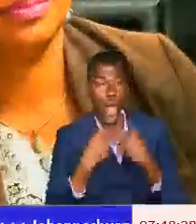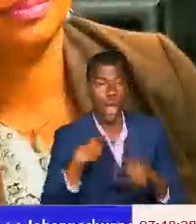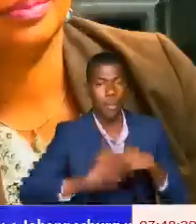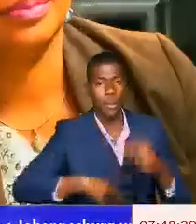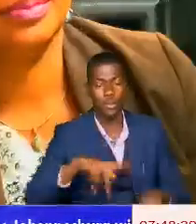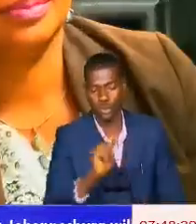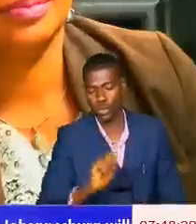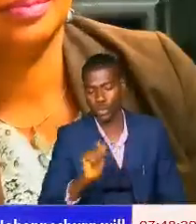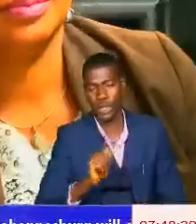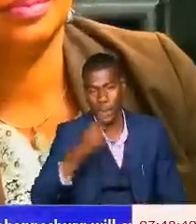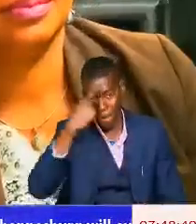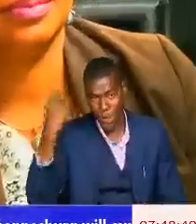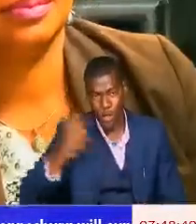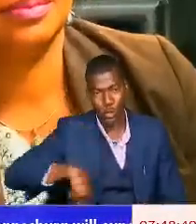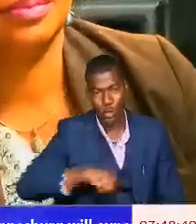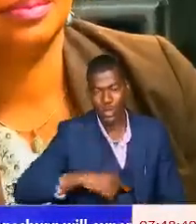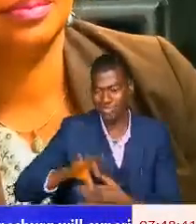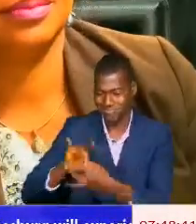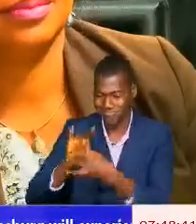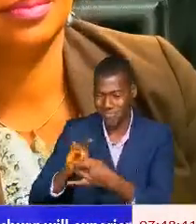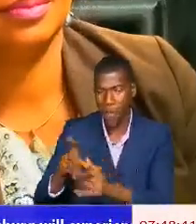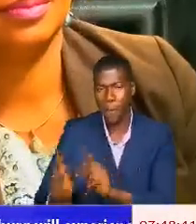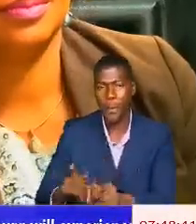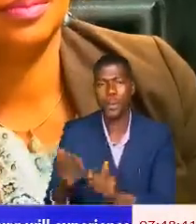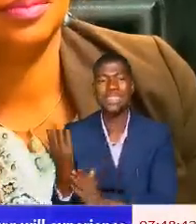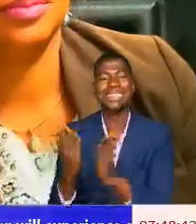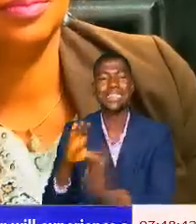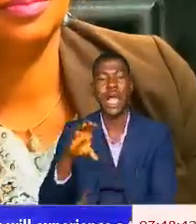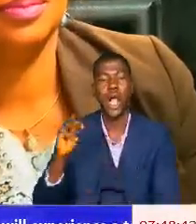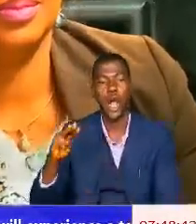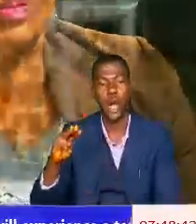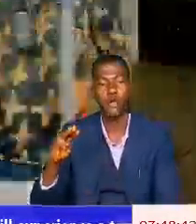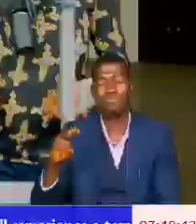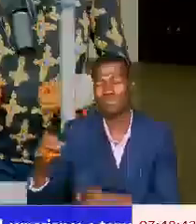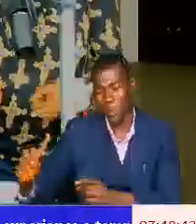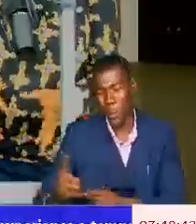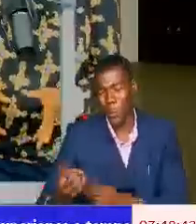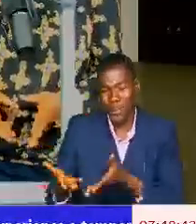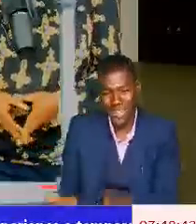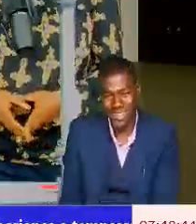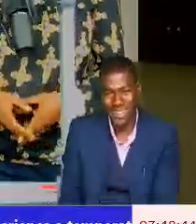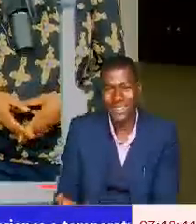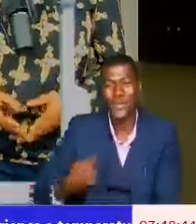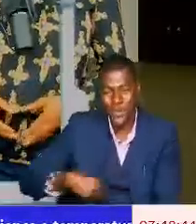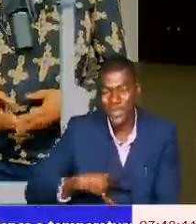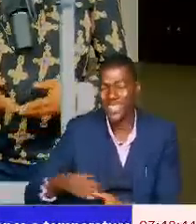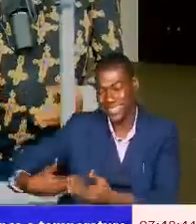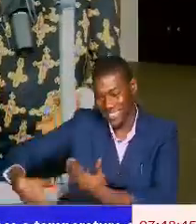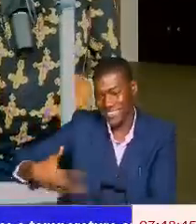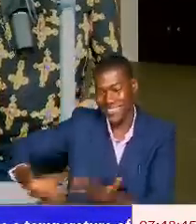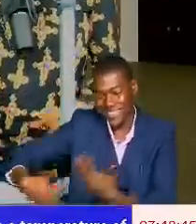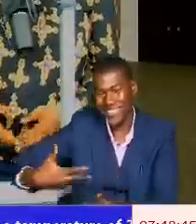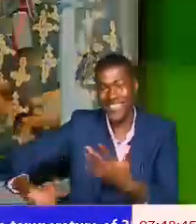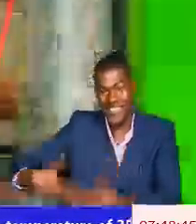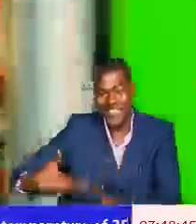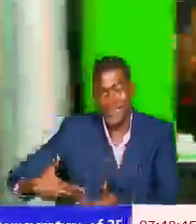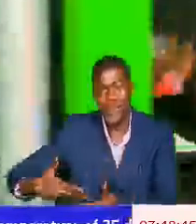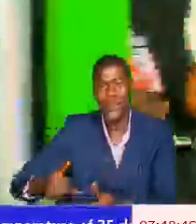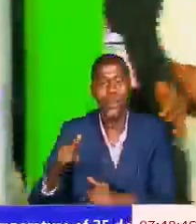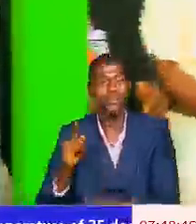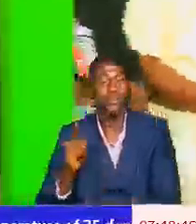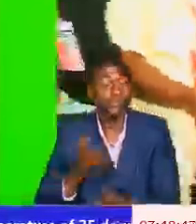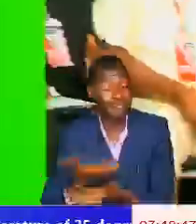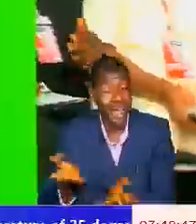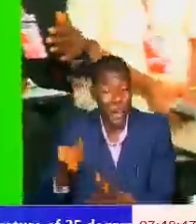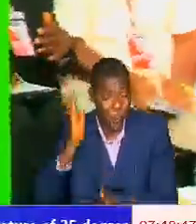then they share a book for studio, and they don't choose waiting, we go talk. We too join them, choose them. So then go continue waiting, then